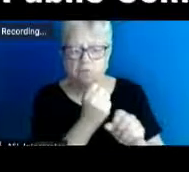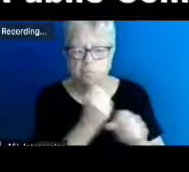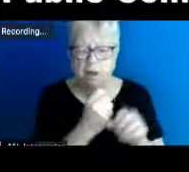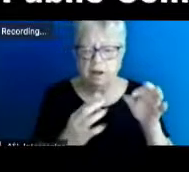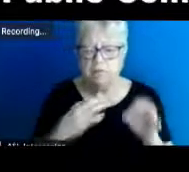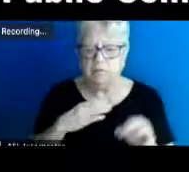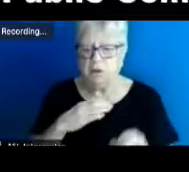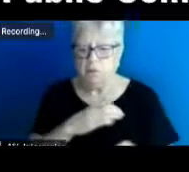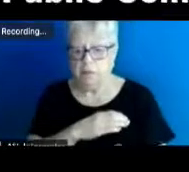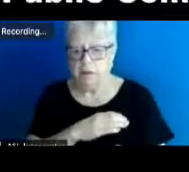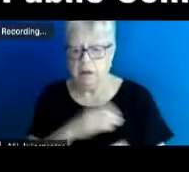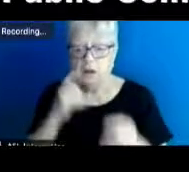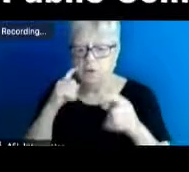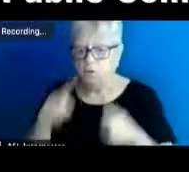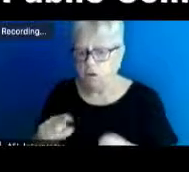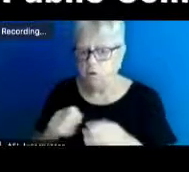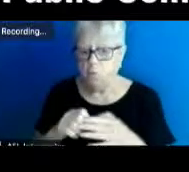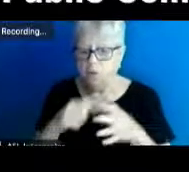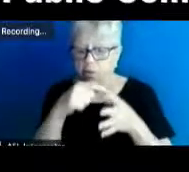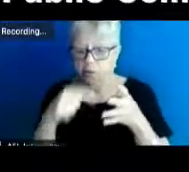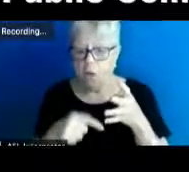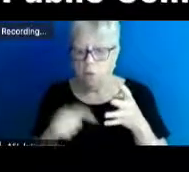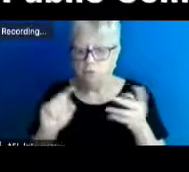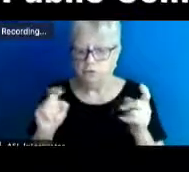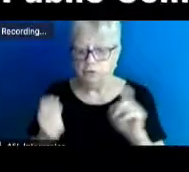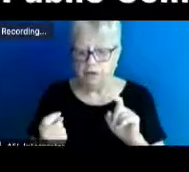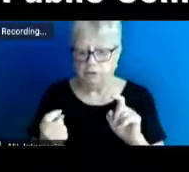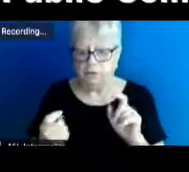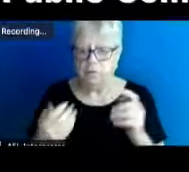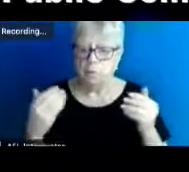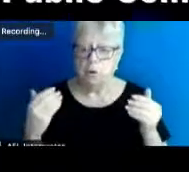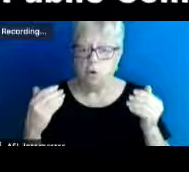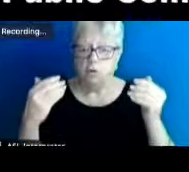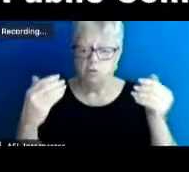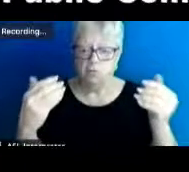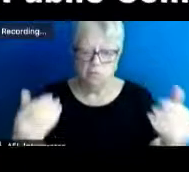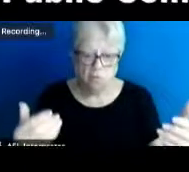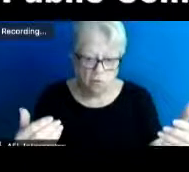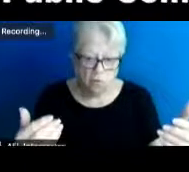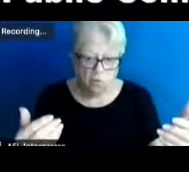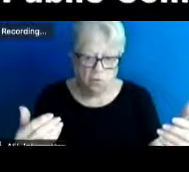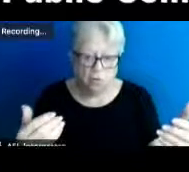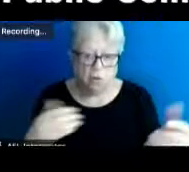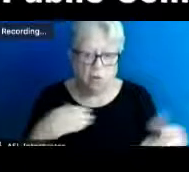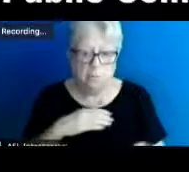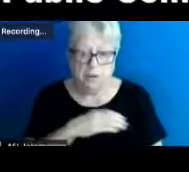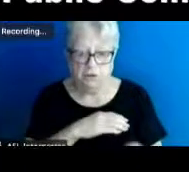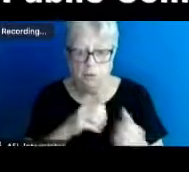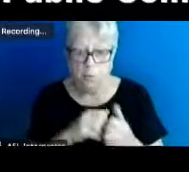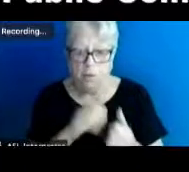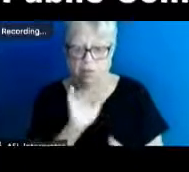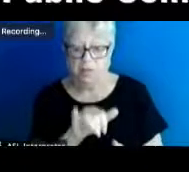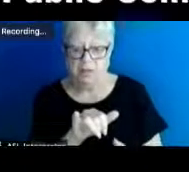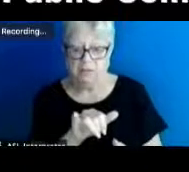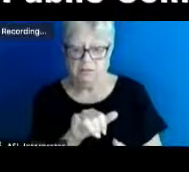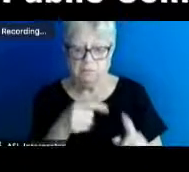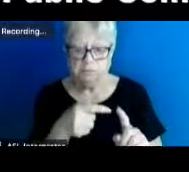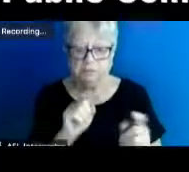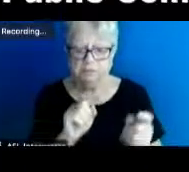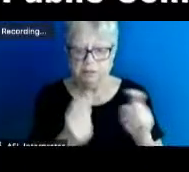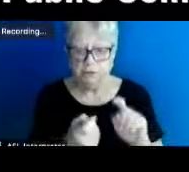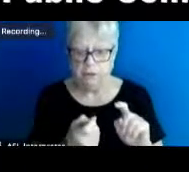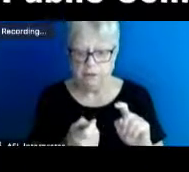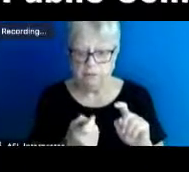with that, then we would hopefully go to the full commission, perhaps with this change. and